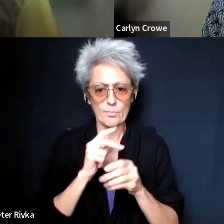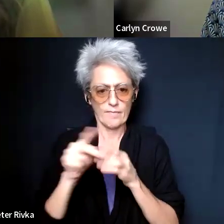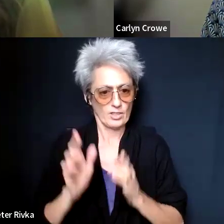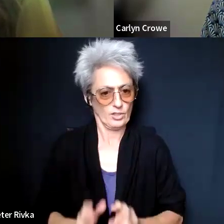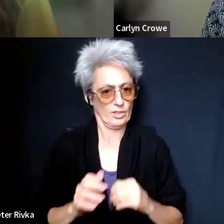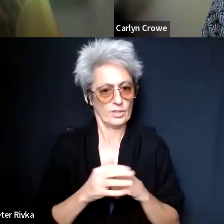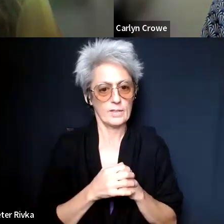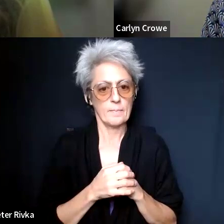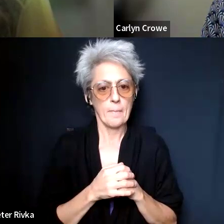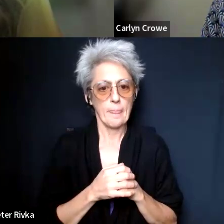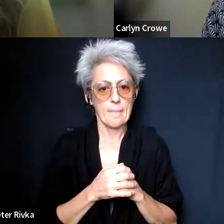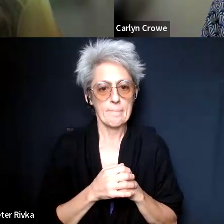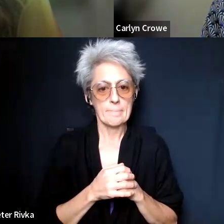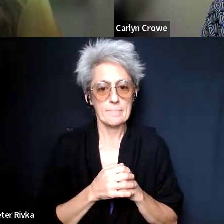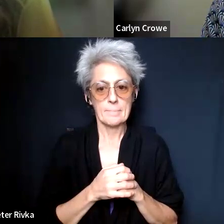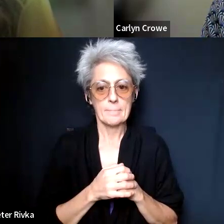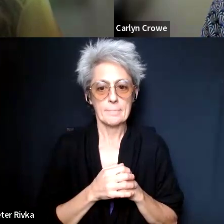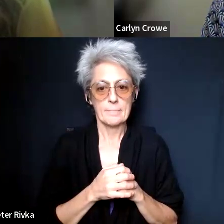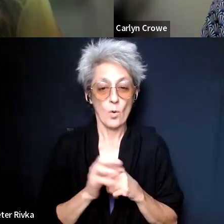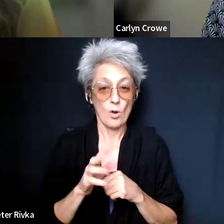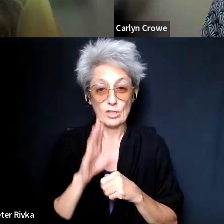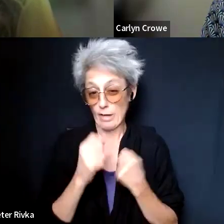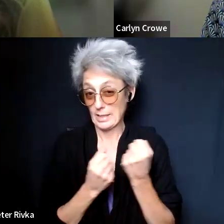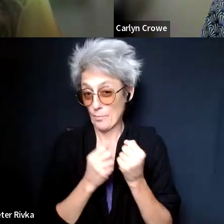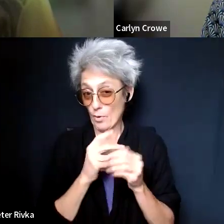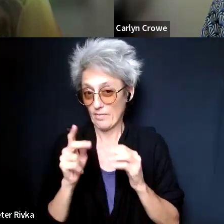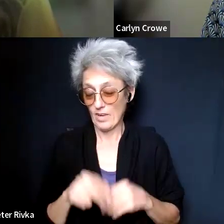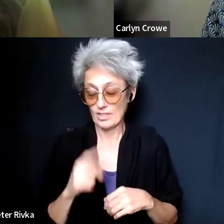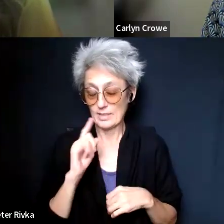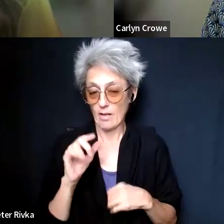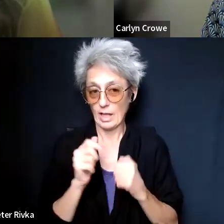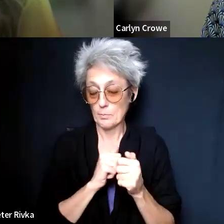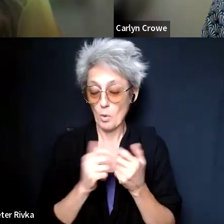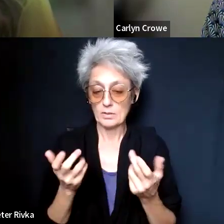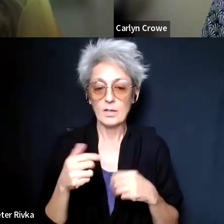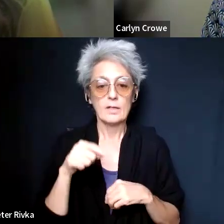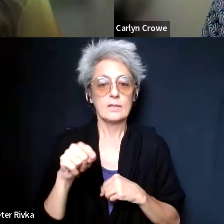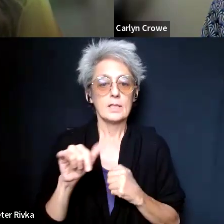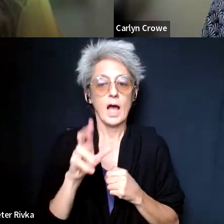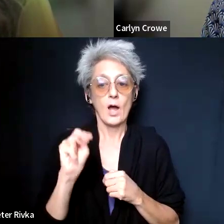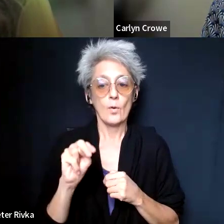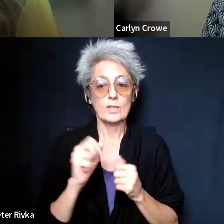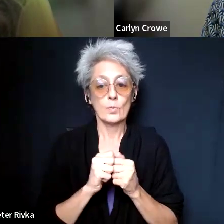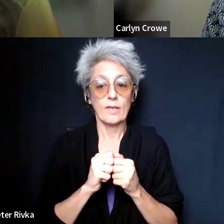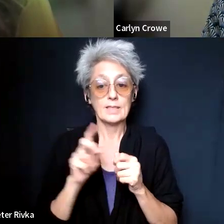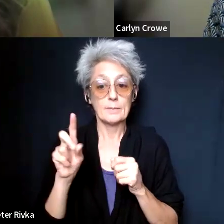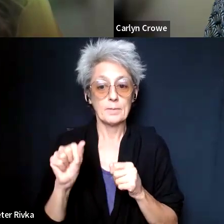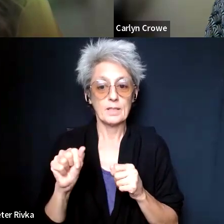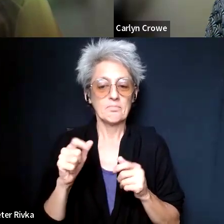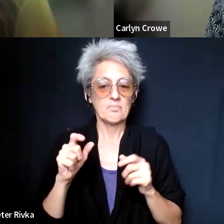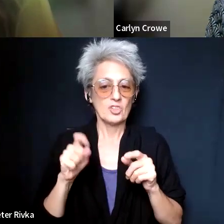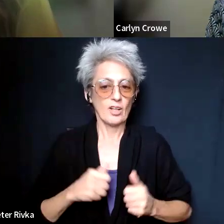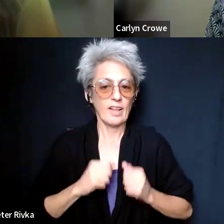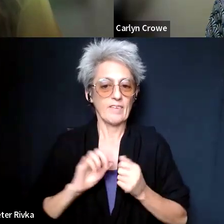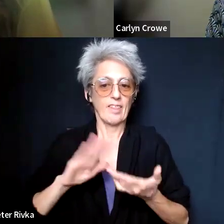to the being for Iowans with disabilities to be able to live in their communities and where they would like to